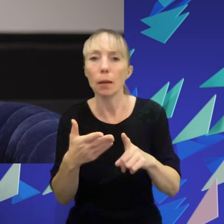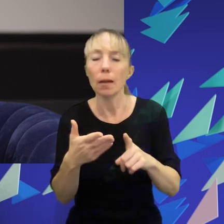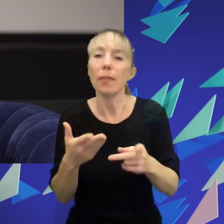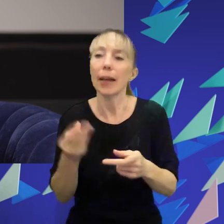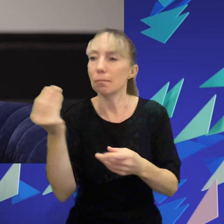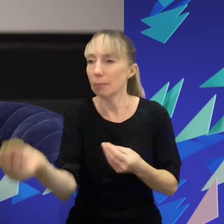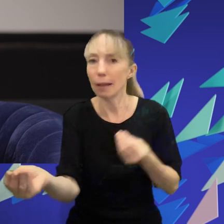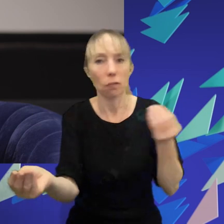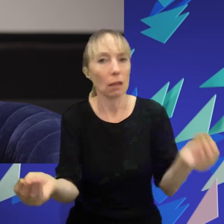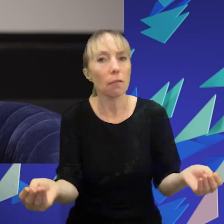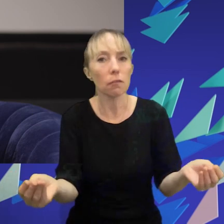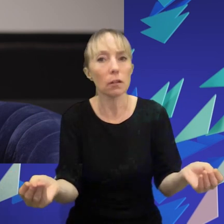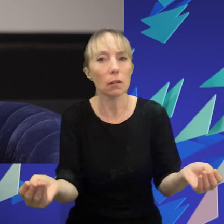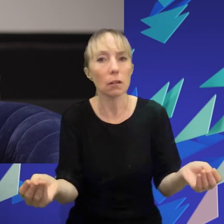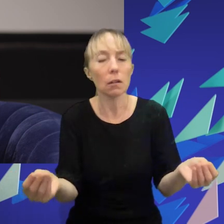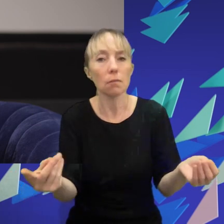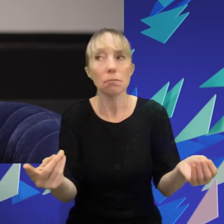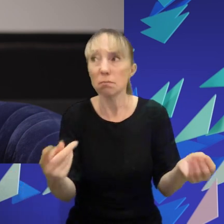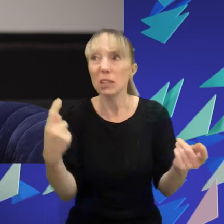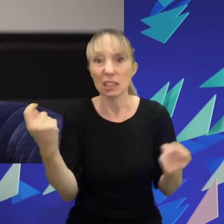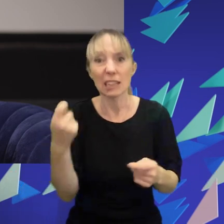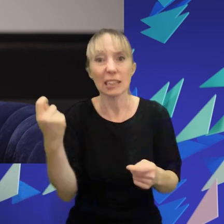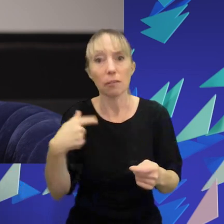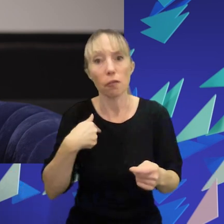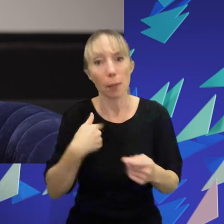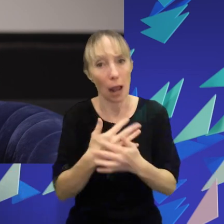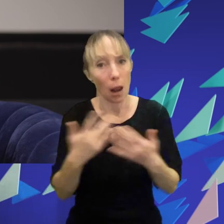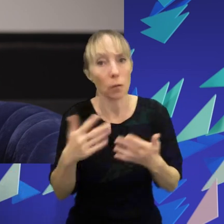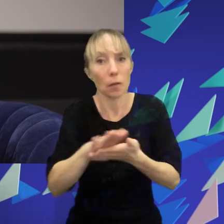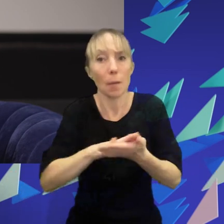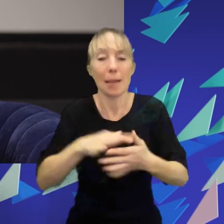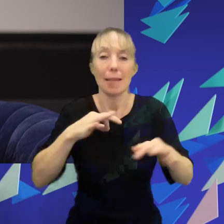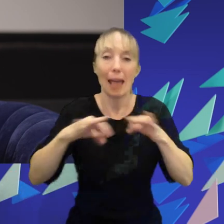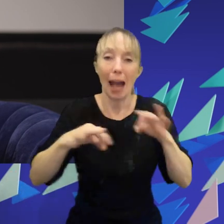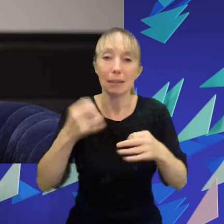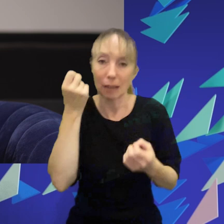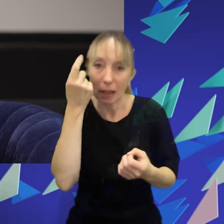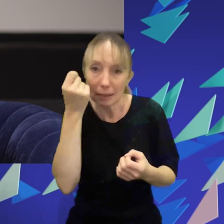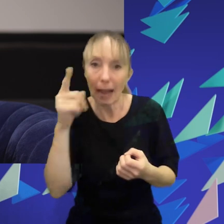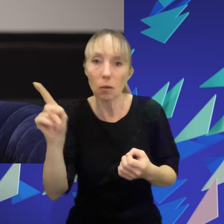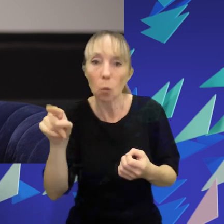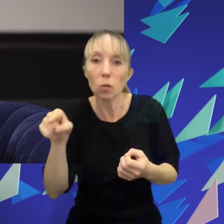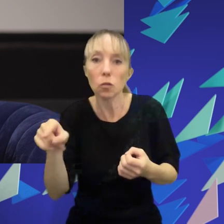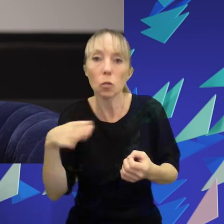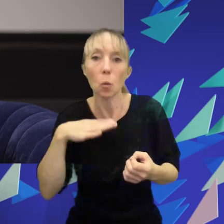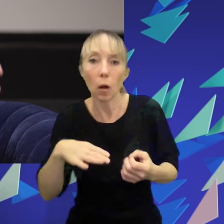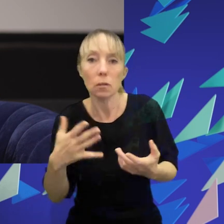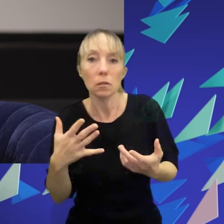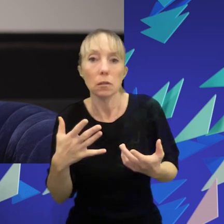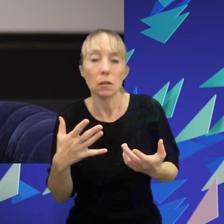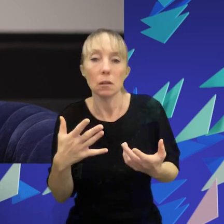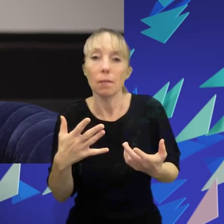that. And I think that has worked for me a lot. And then they know what you want and what the character needs, and then they